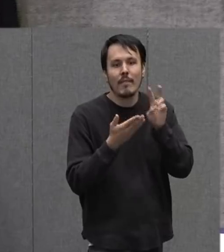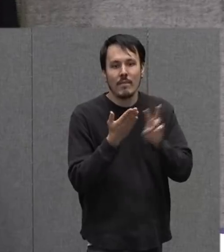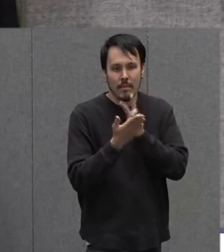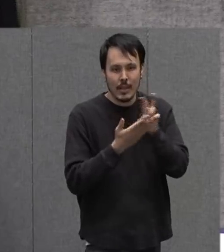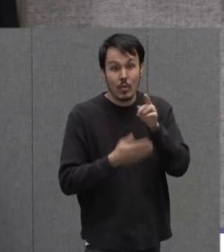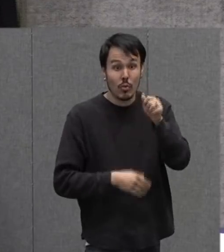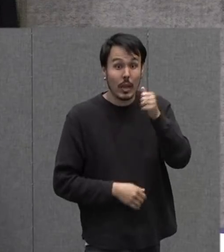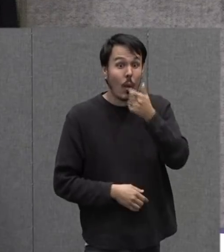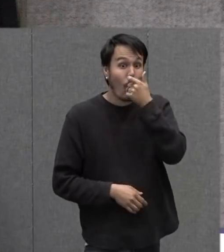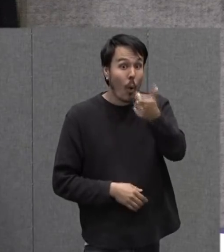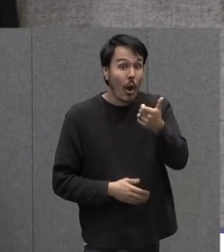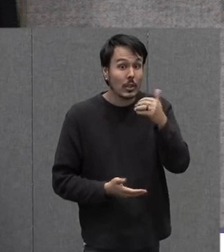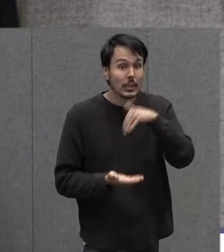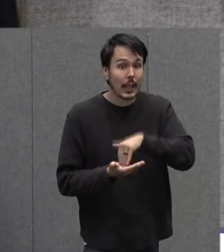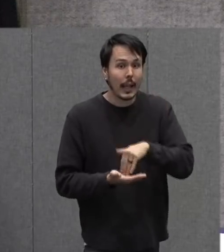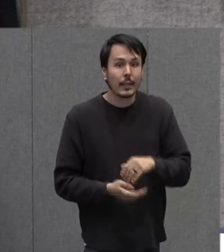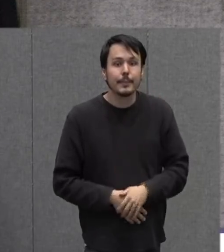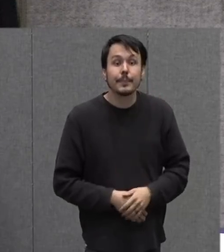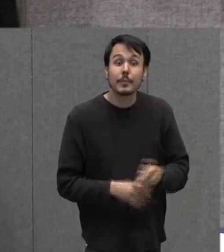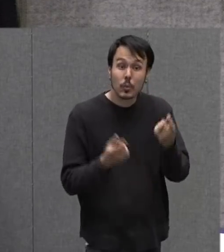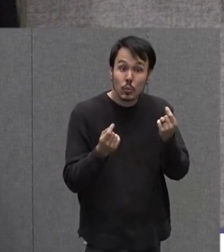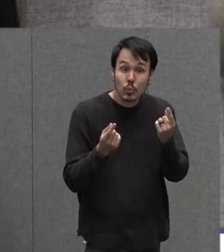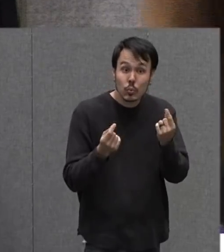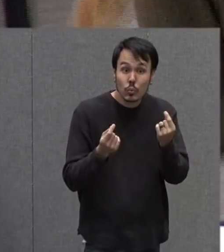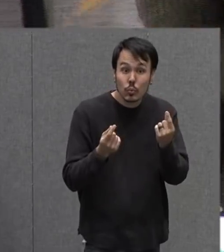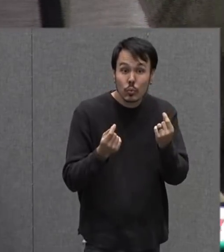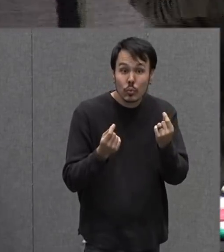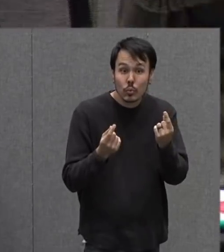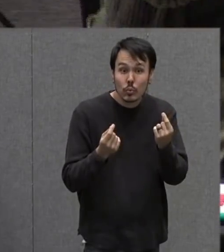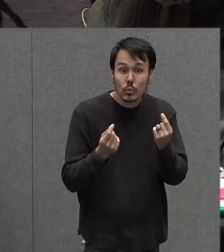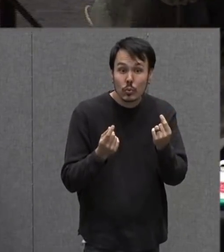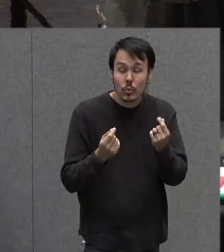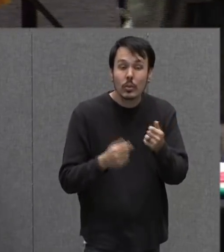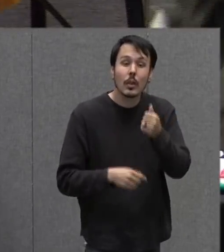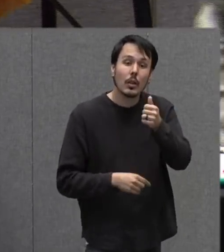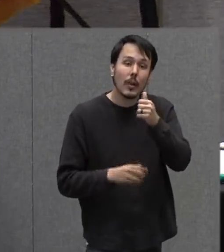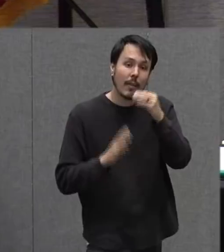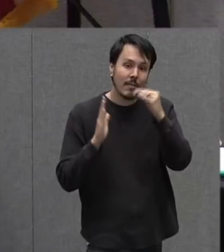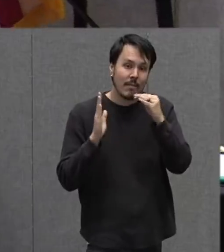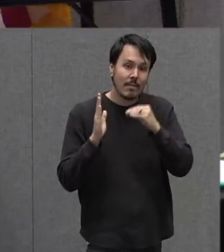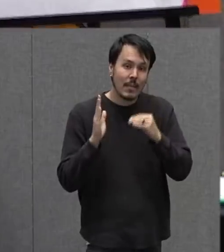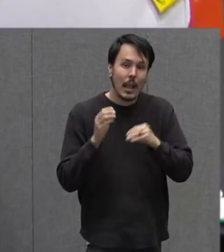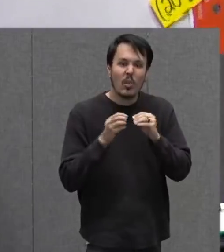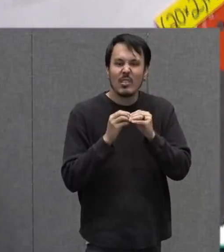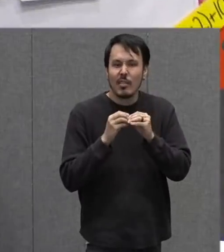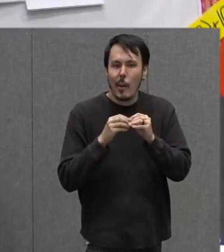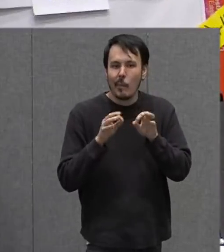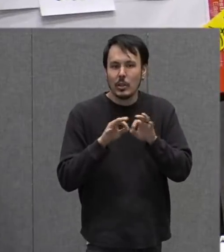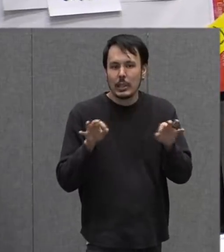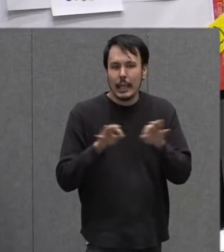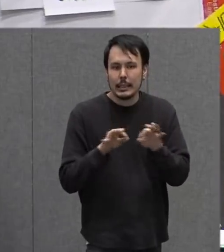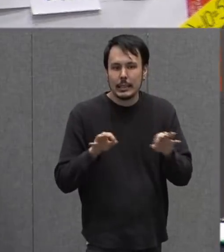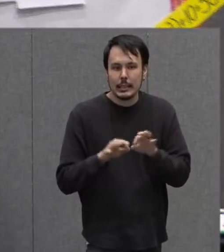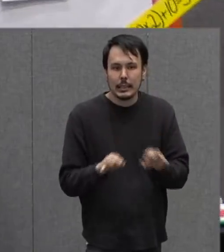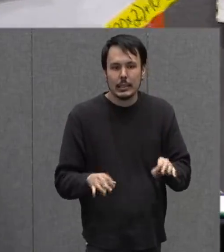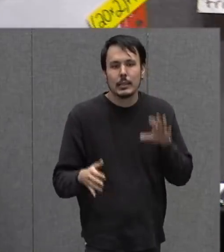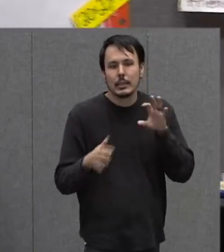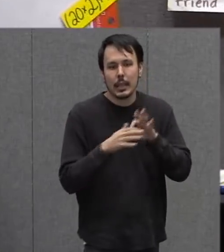watch again. And then what you could do is fill out number sentences to go with each of